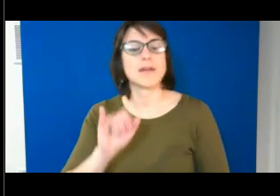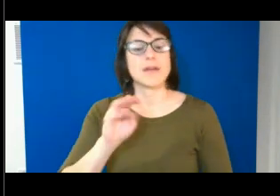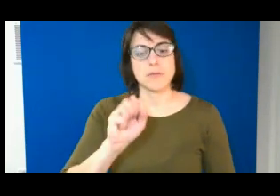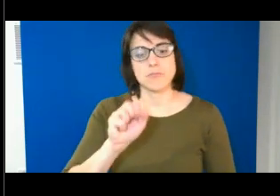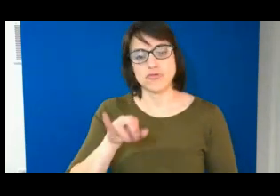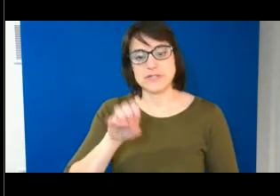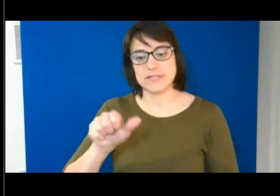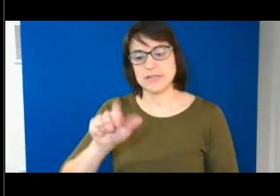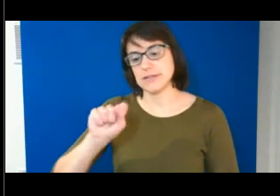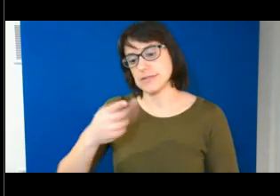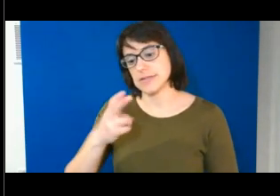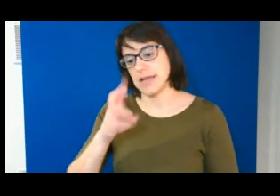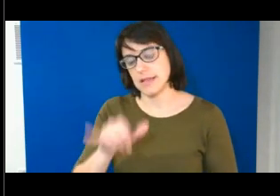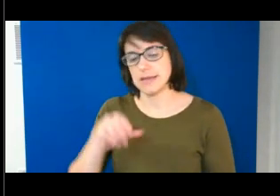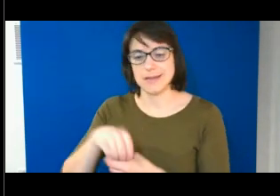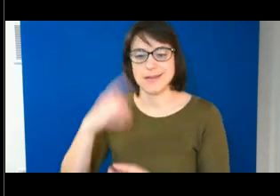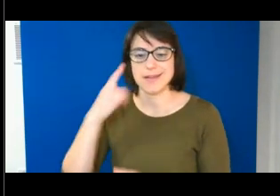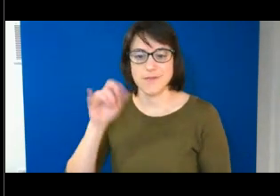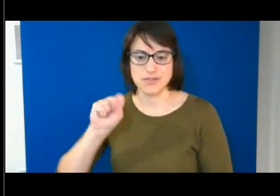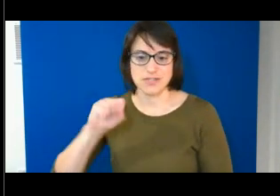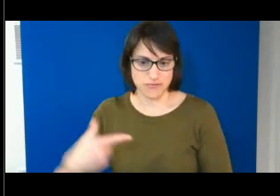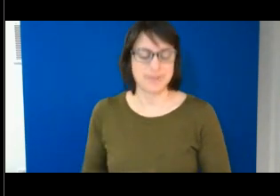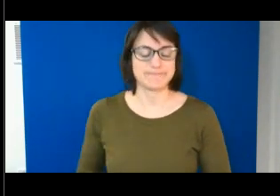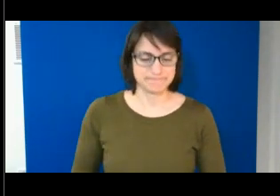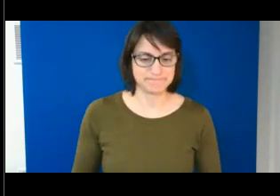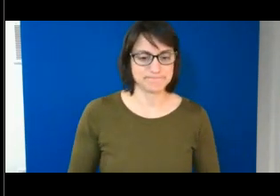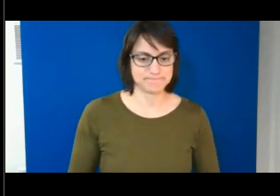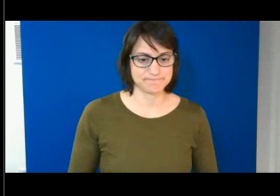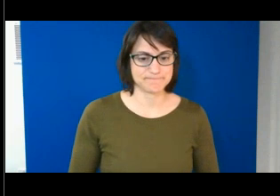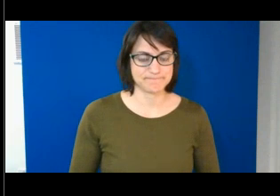Grant. And with that, I'll open it up for questions.